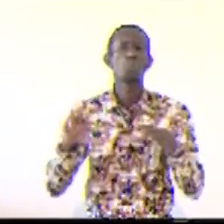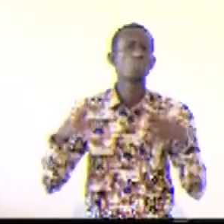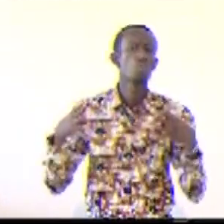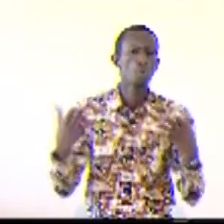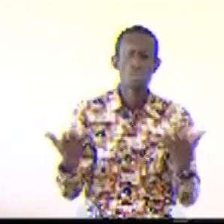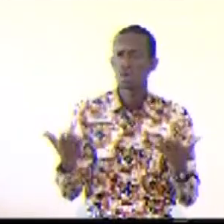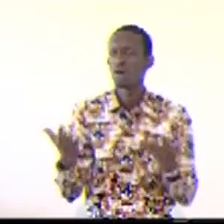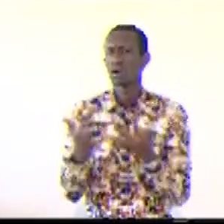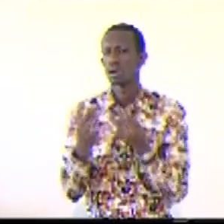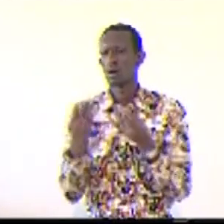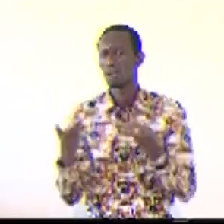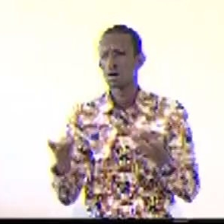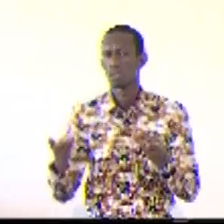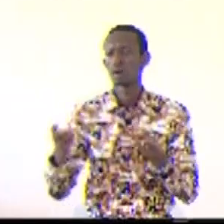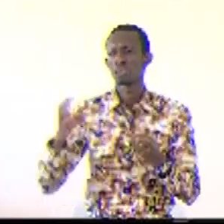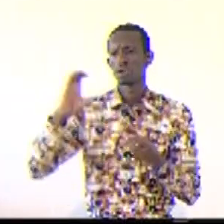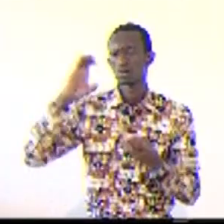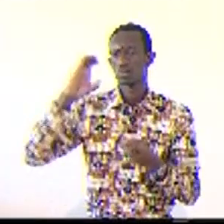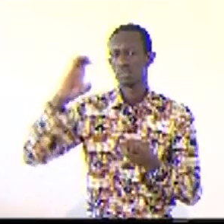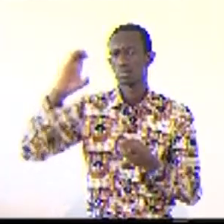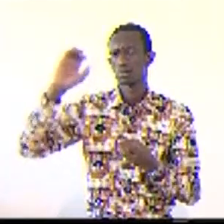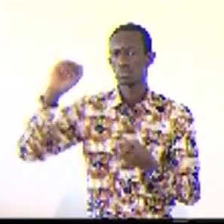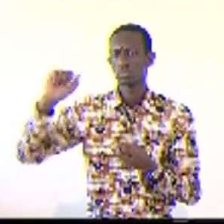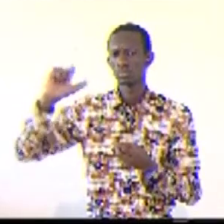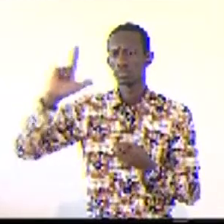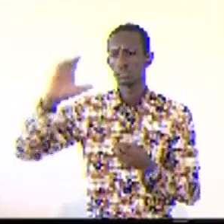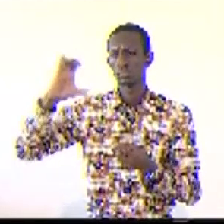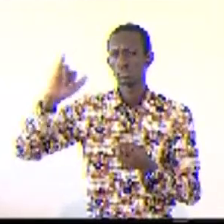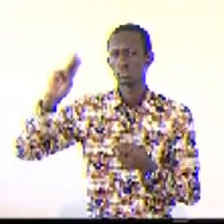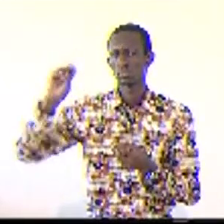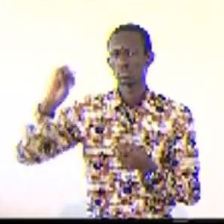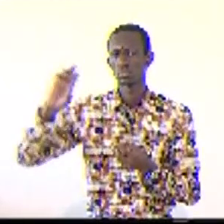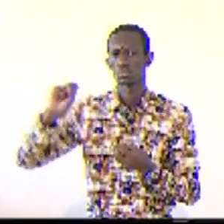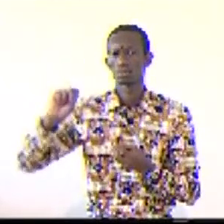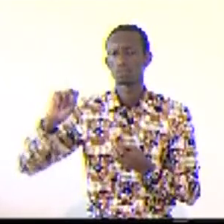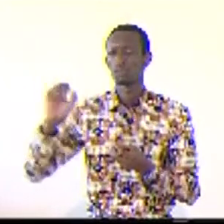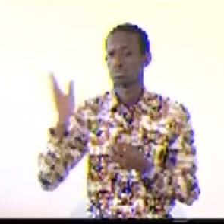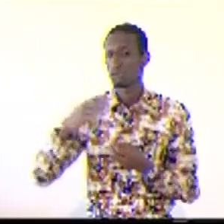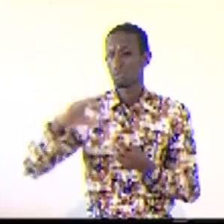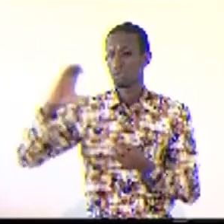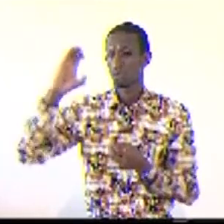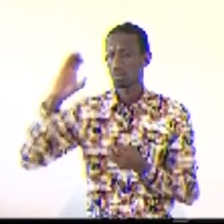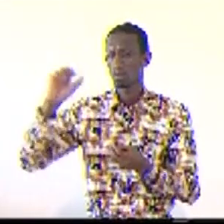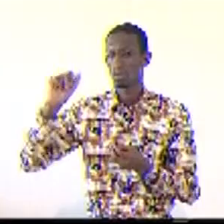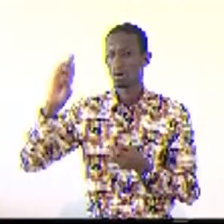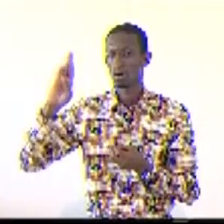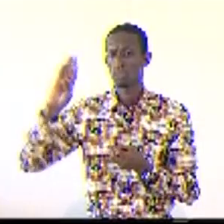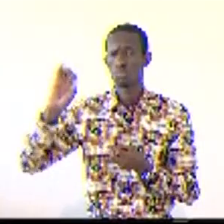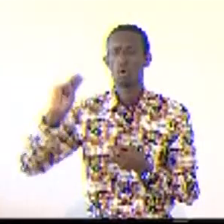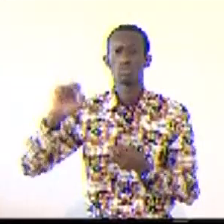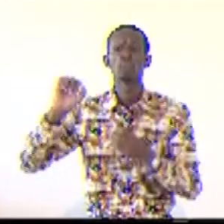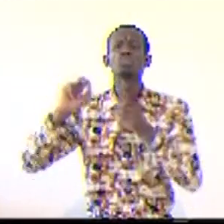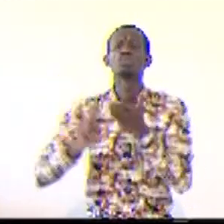is being used up. And we interpreted these reactions using different graphs, if you